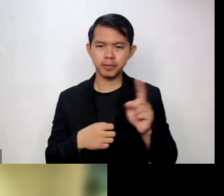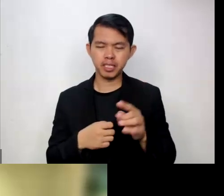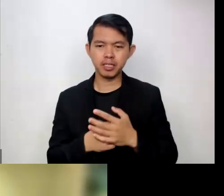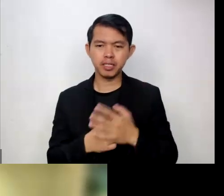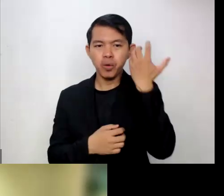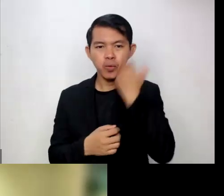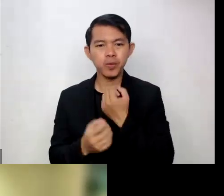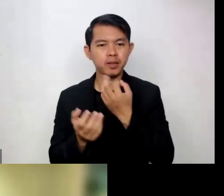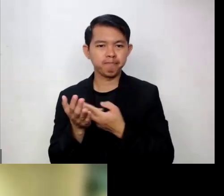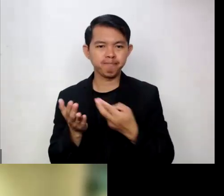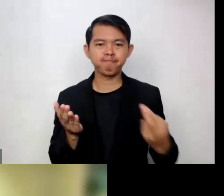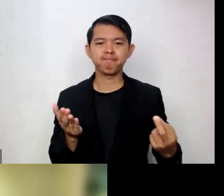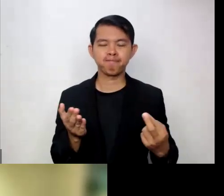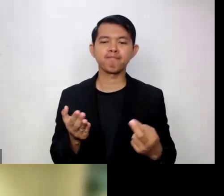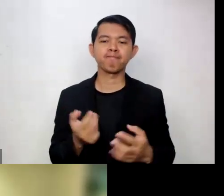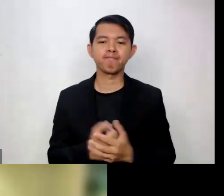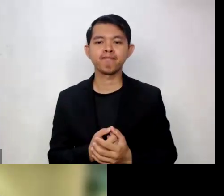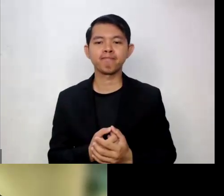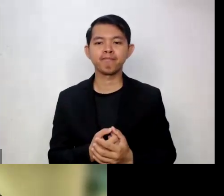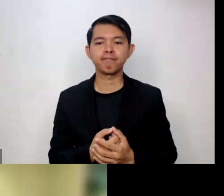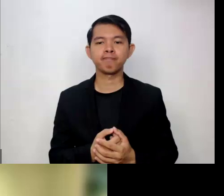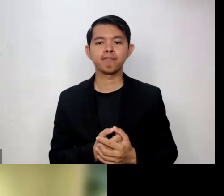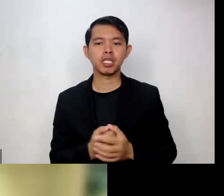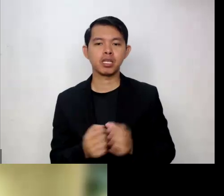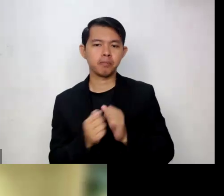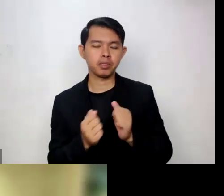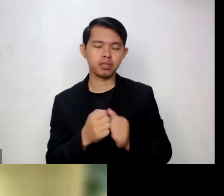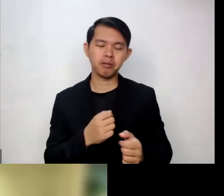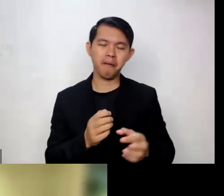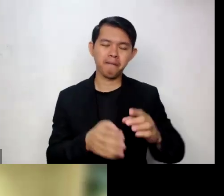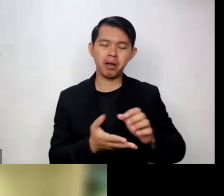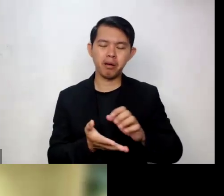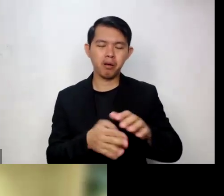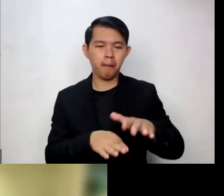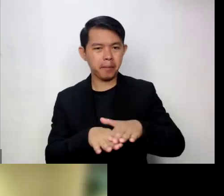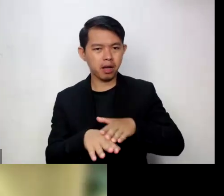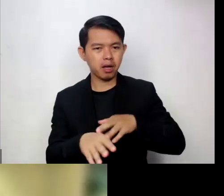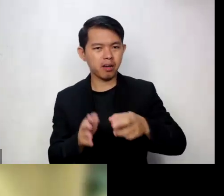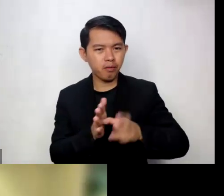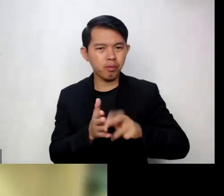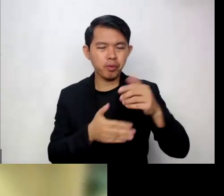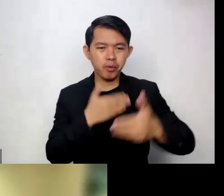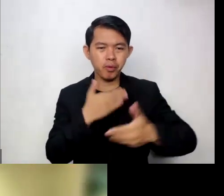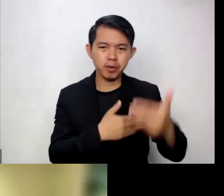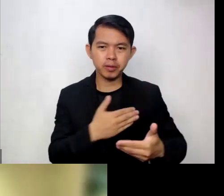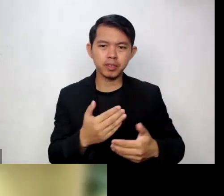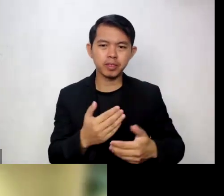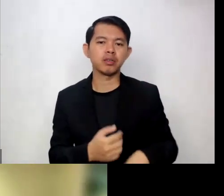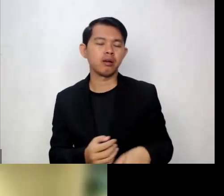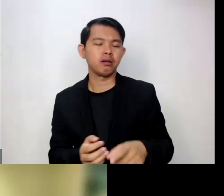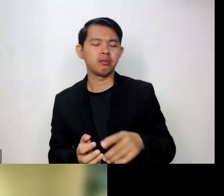resources, I think, in a way, mabagal yung review process, matagal yung publication process.